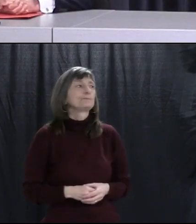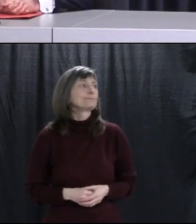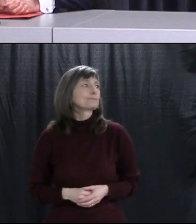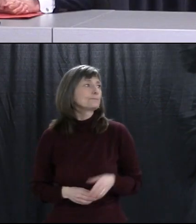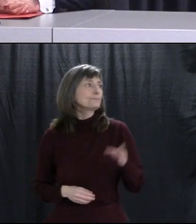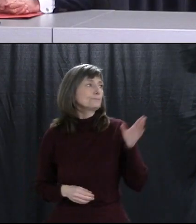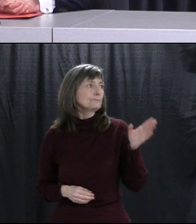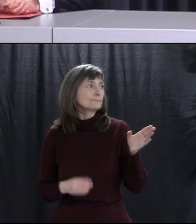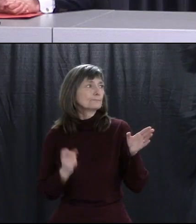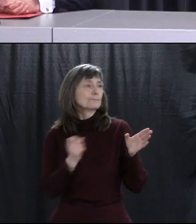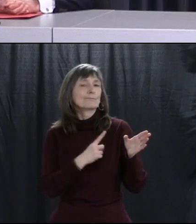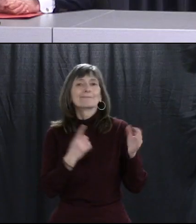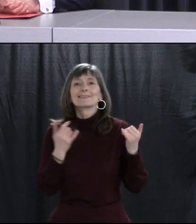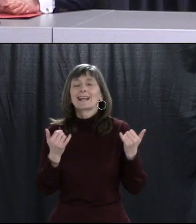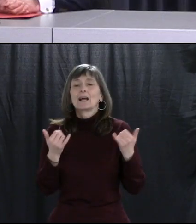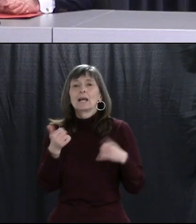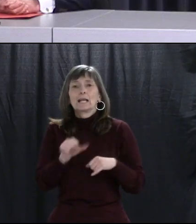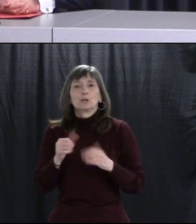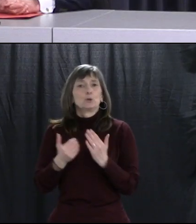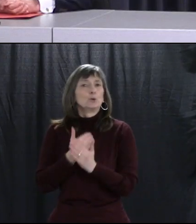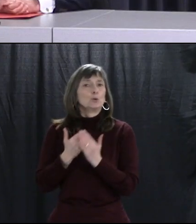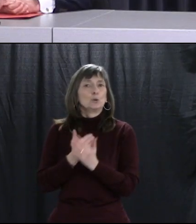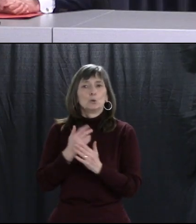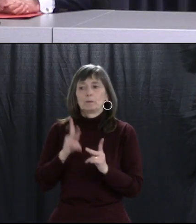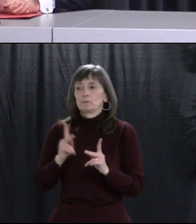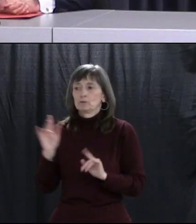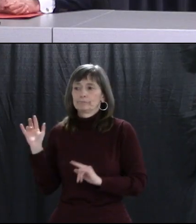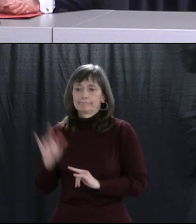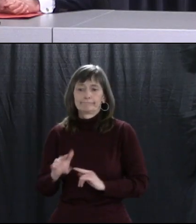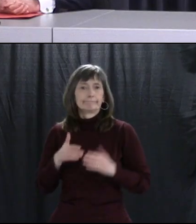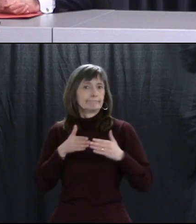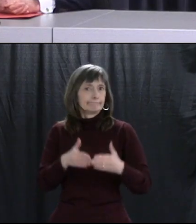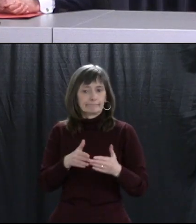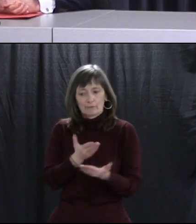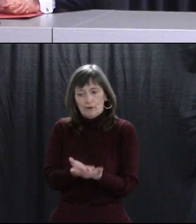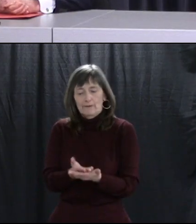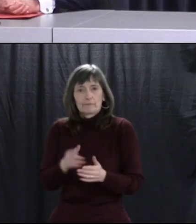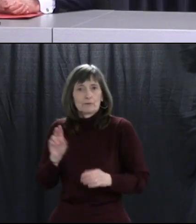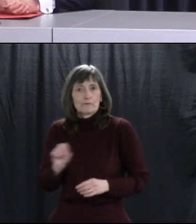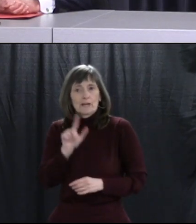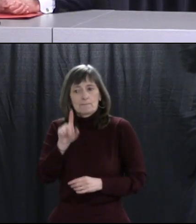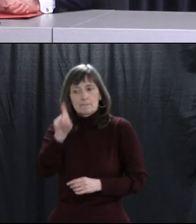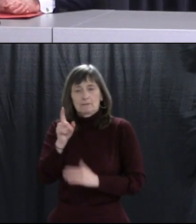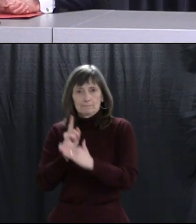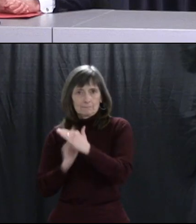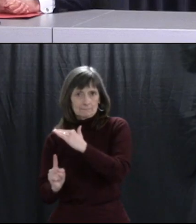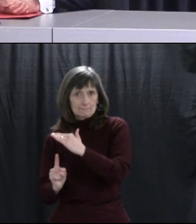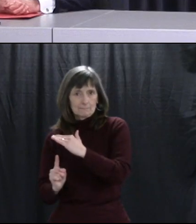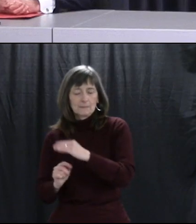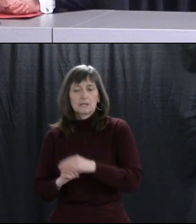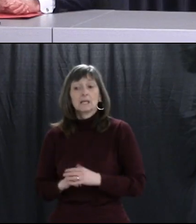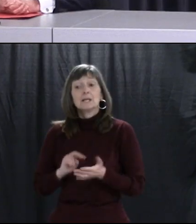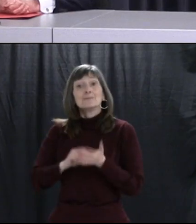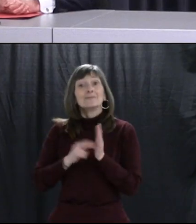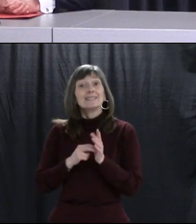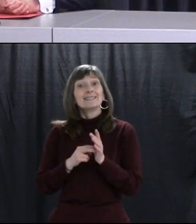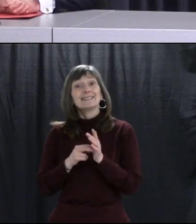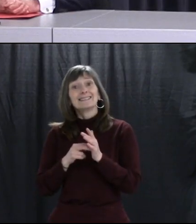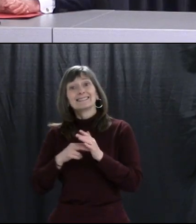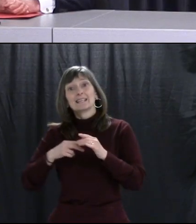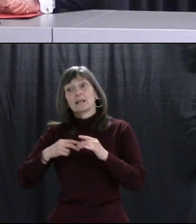of now anybody who's traveling into the province having to self-isolate, we're seeing everything evolve by the hour here. Are we looking at